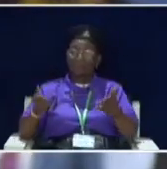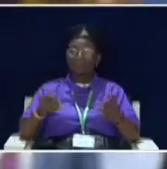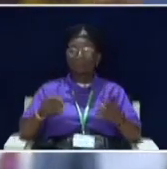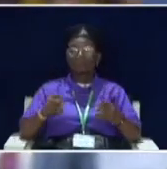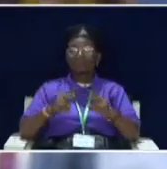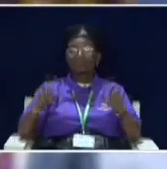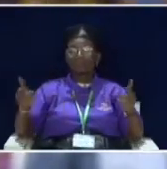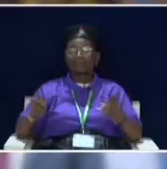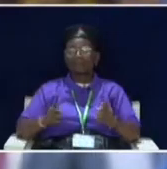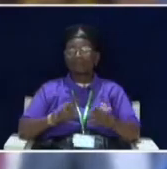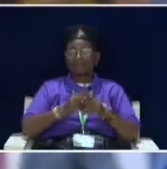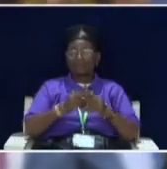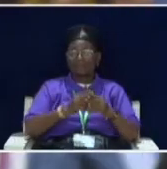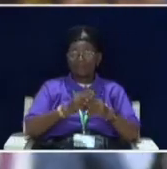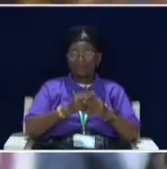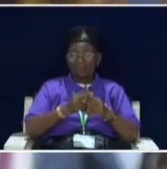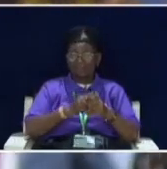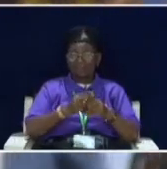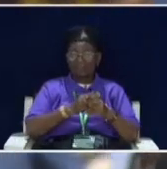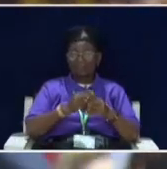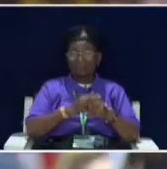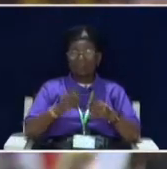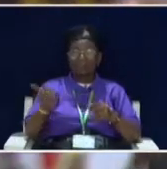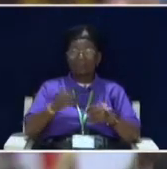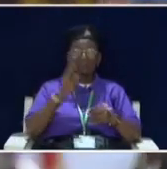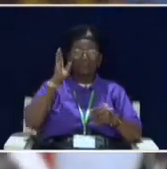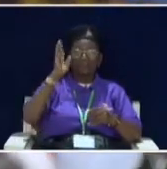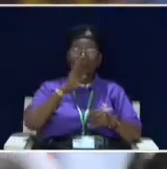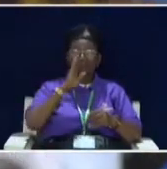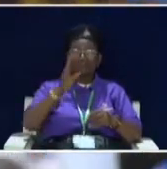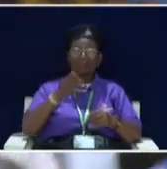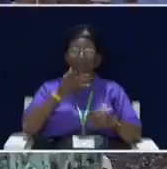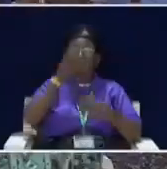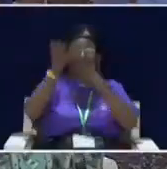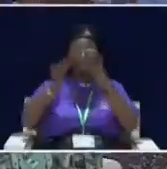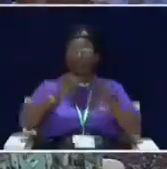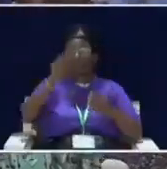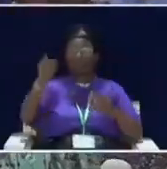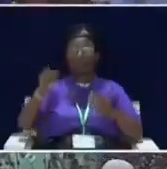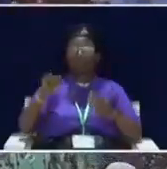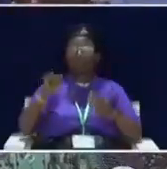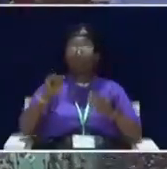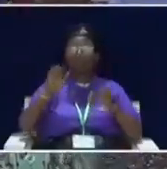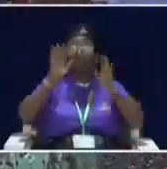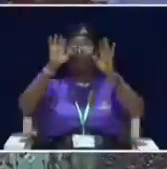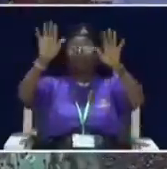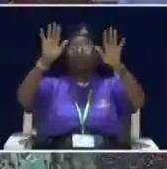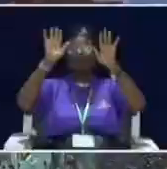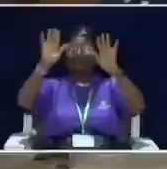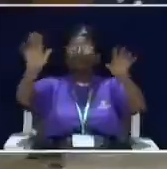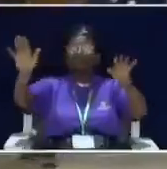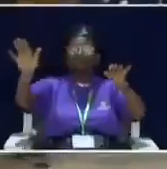very soon, you'll be shouting Wonderful.